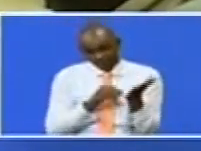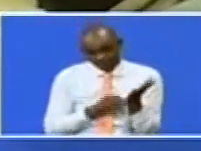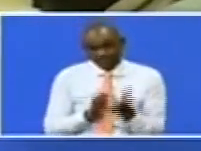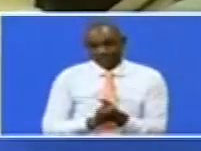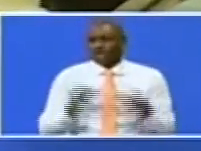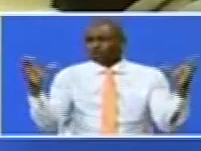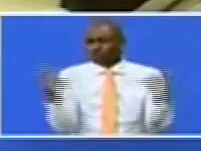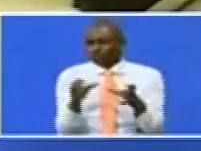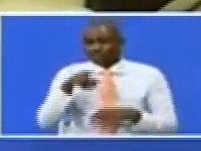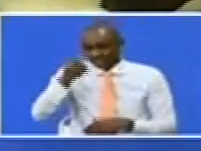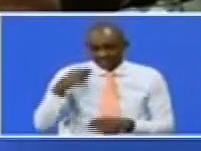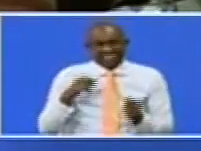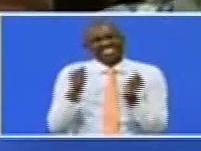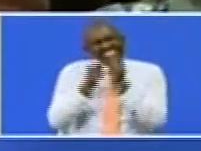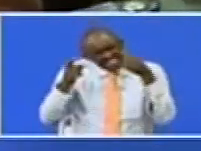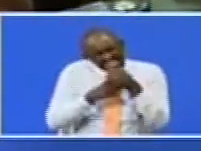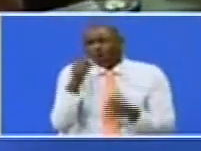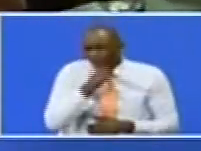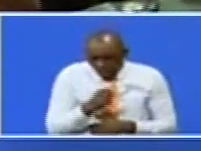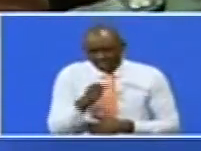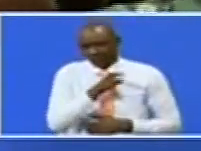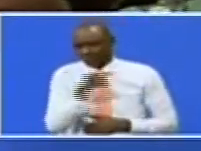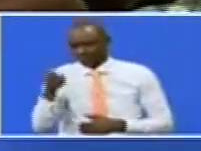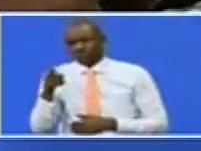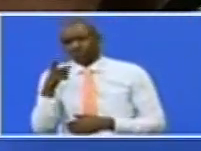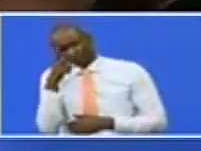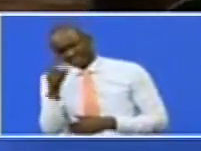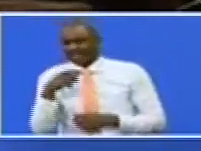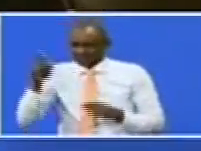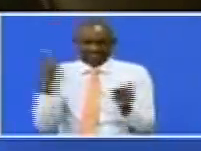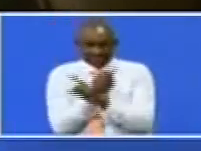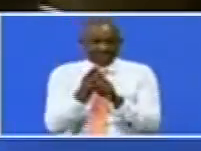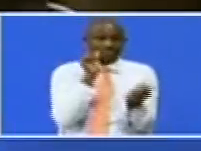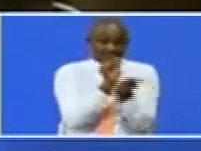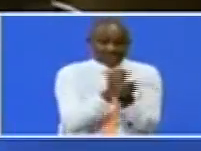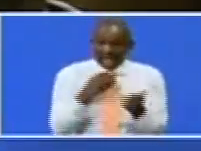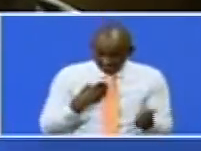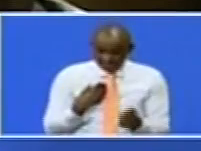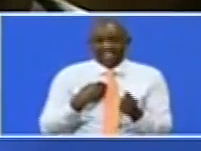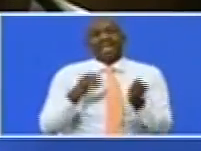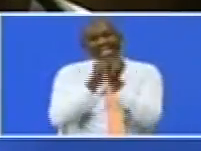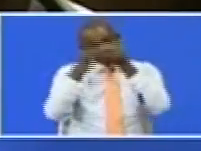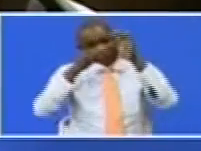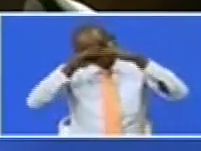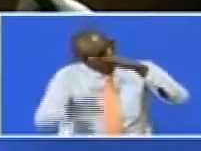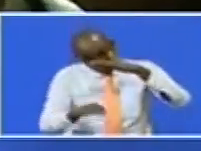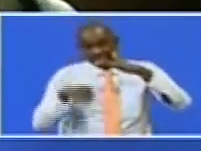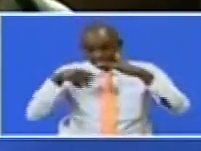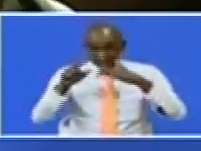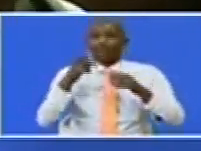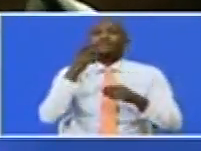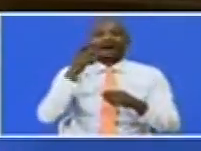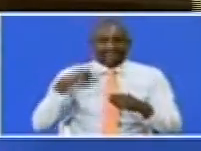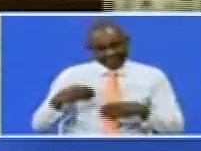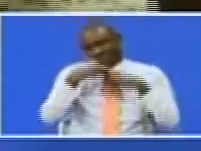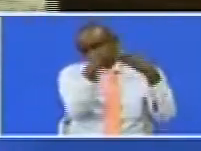The group ranging from 16 years of age to 20 confronted different penalties. Those below 18 were handed back into the hands of their